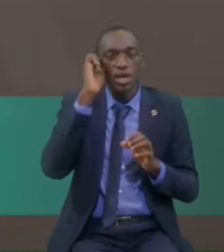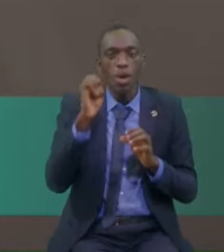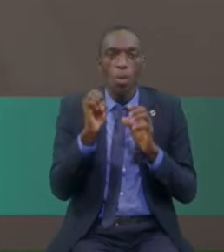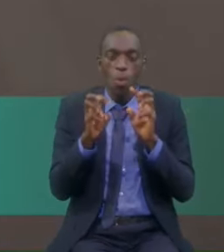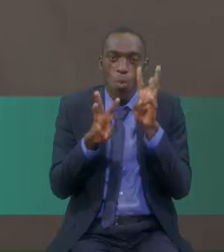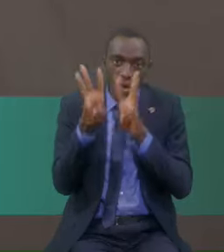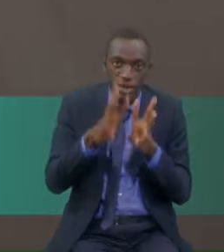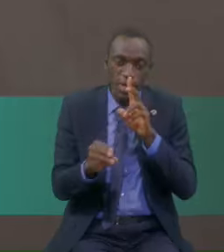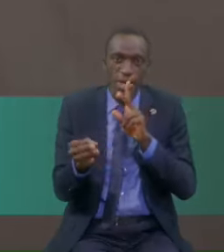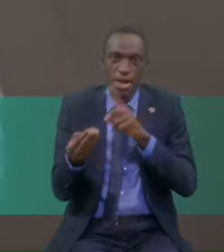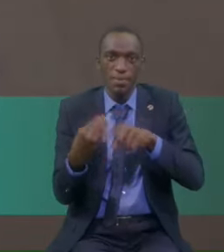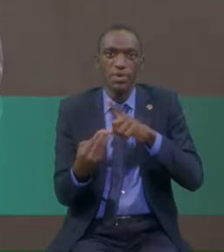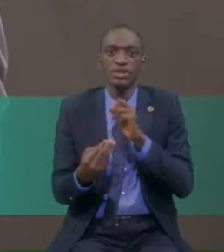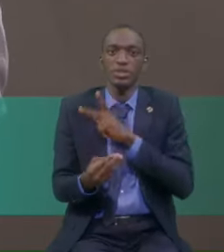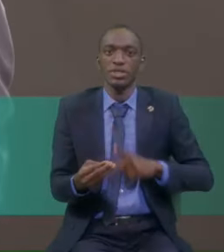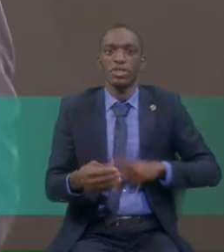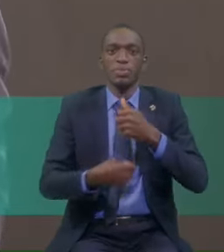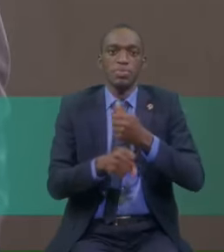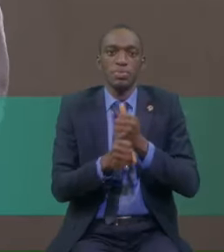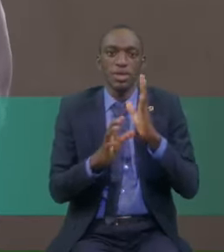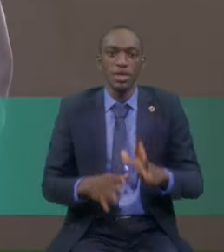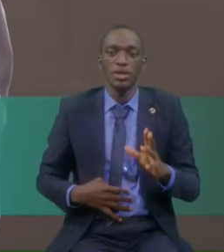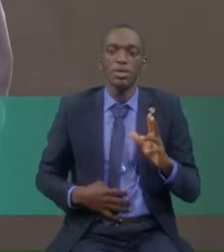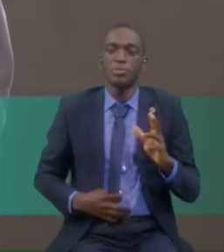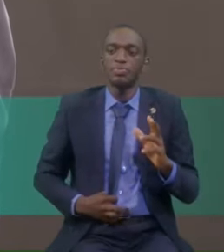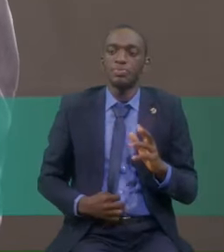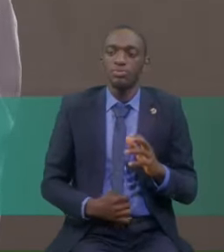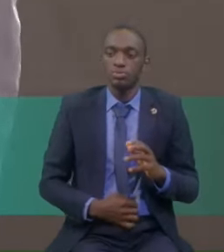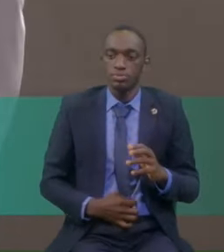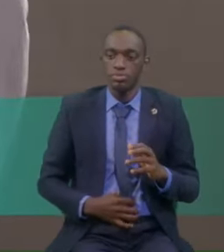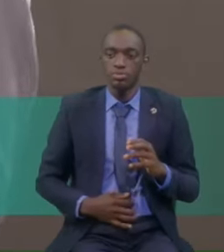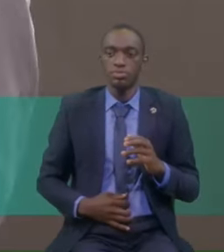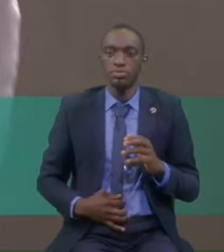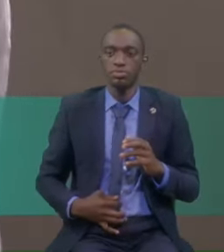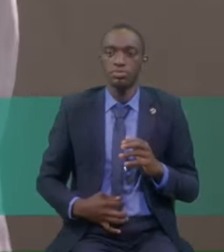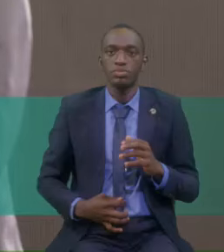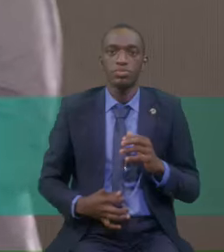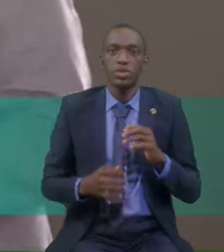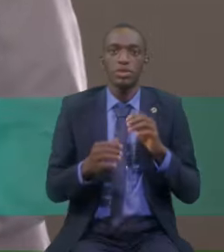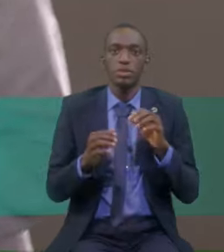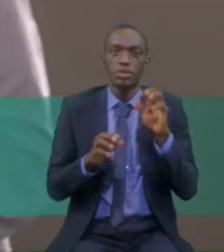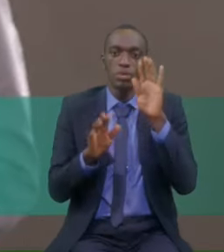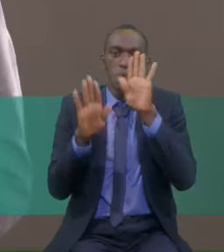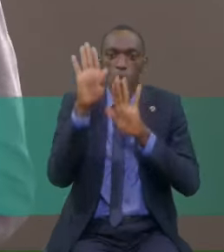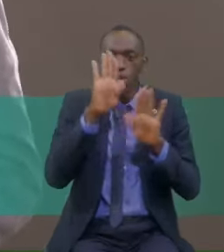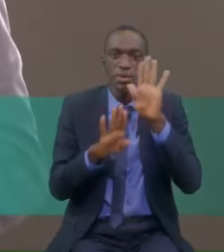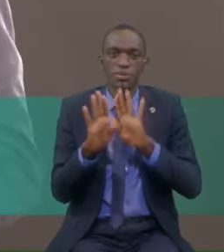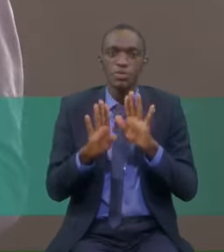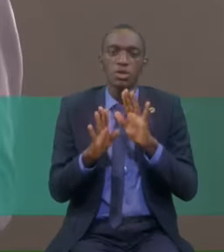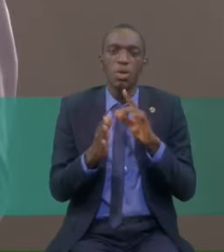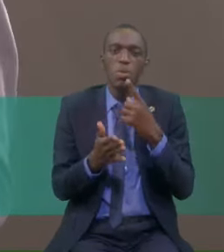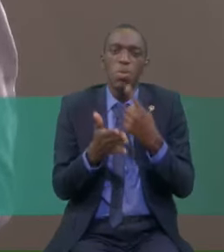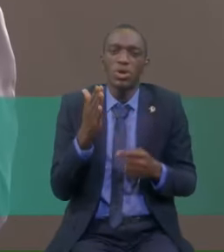there, used by God. He worries, what do they think about me? What am I doing here? He worries about